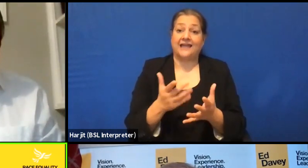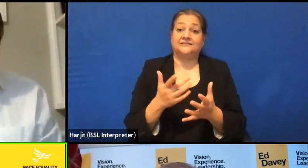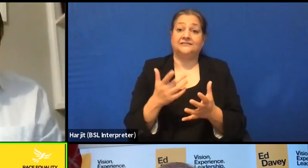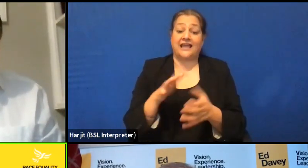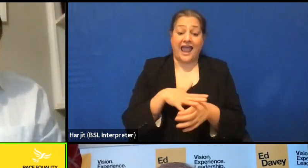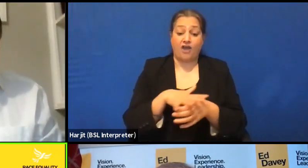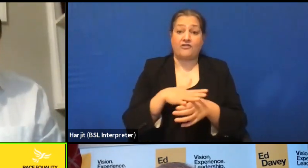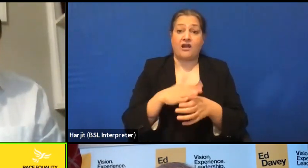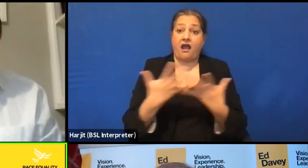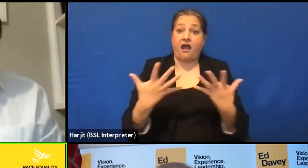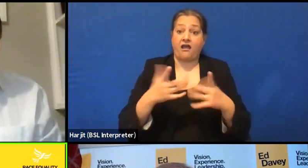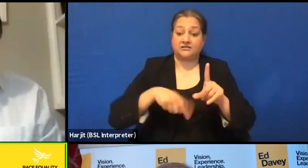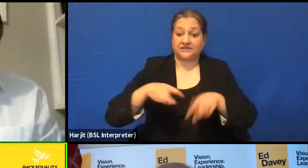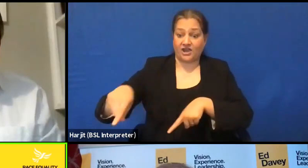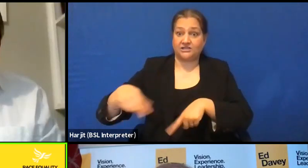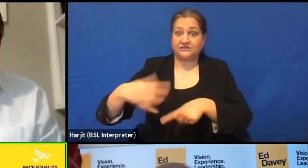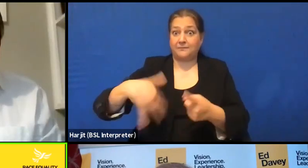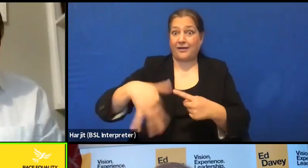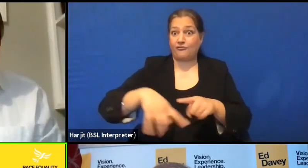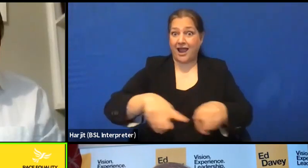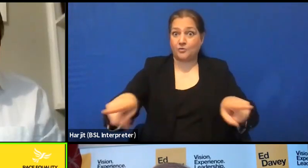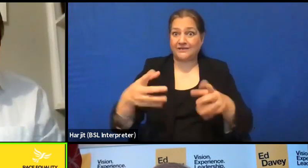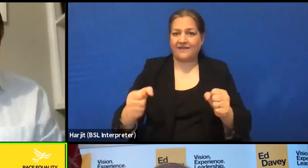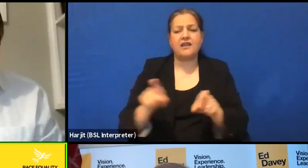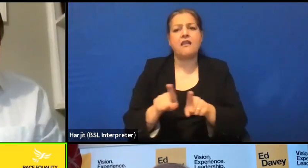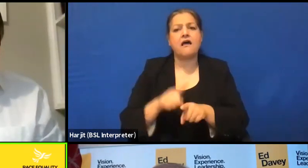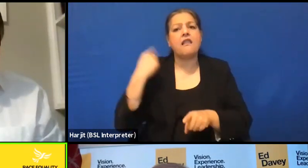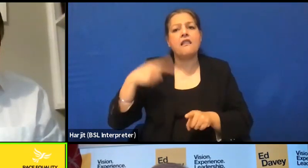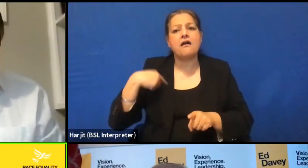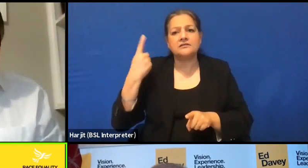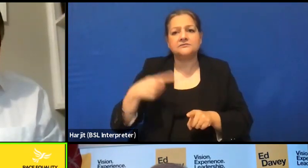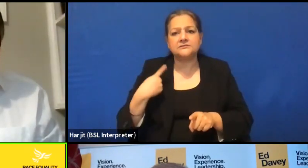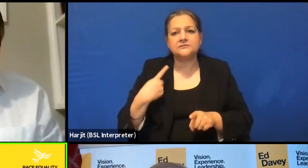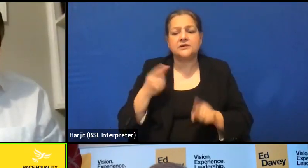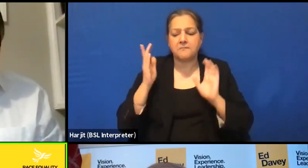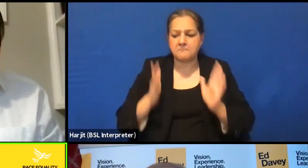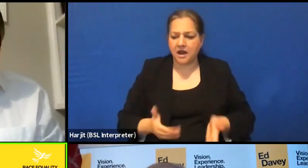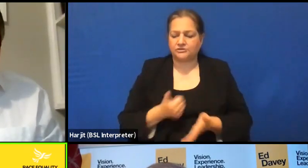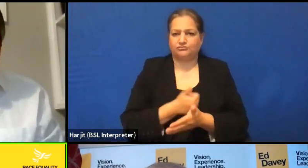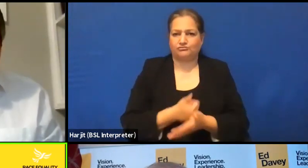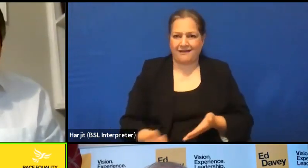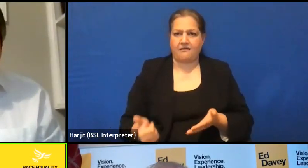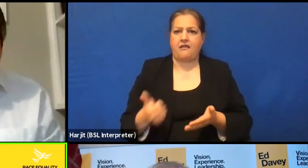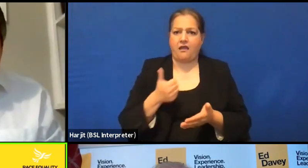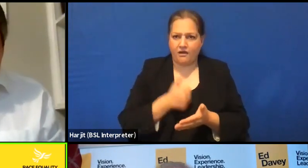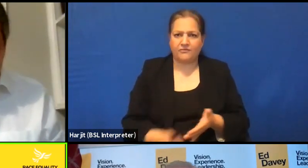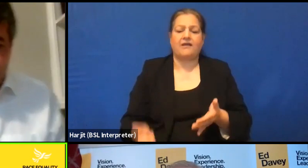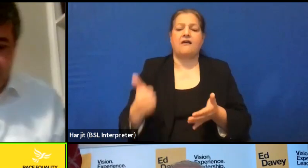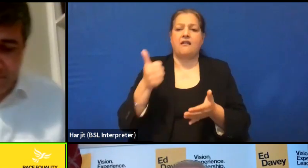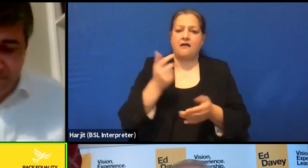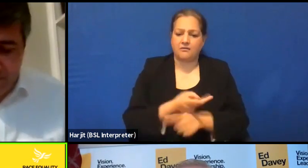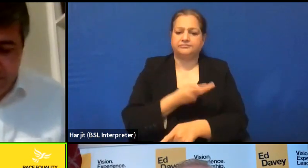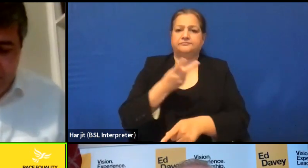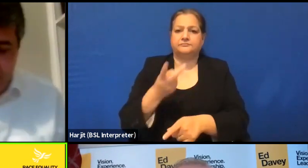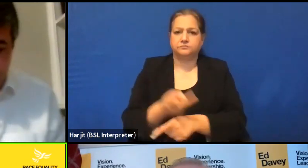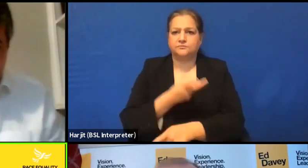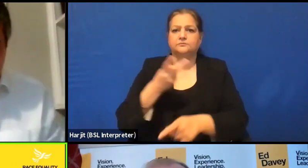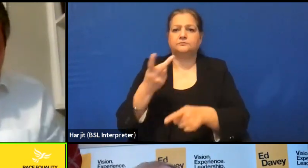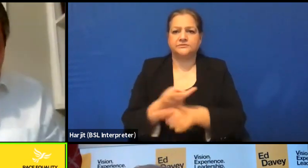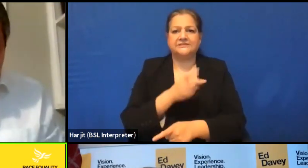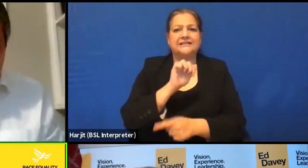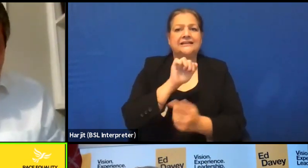London, that becomes something that is done regularly as part of canvas returns. And I'm